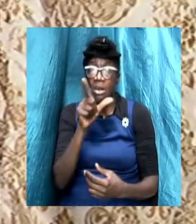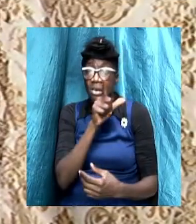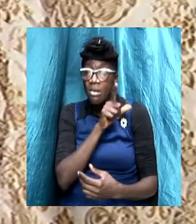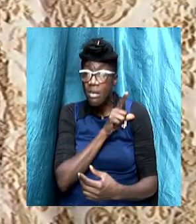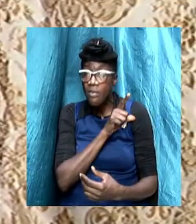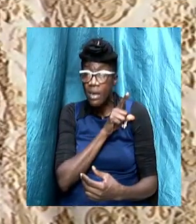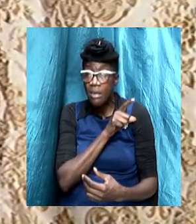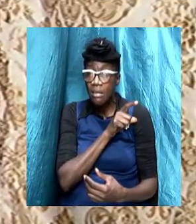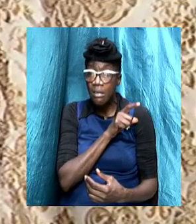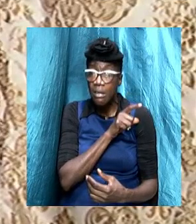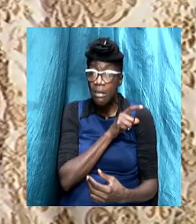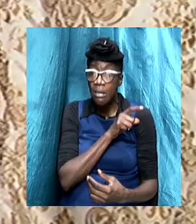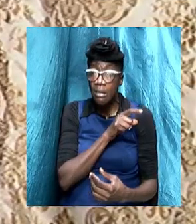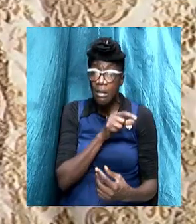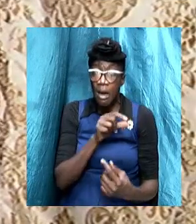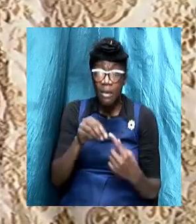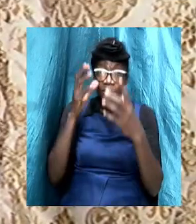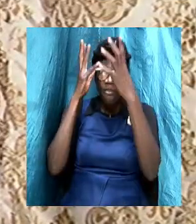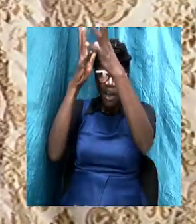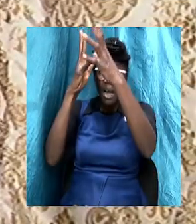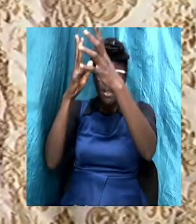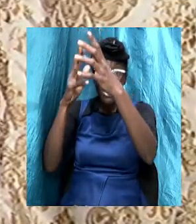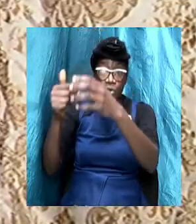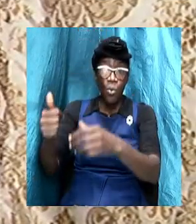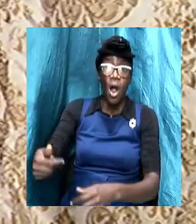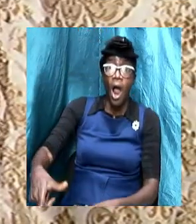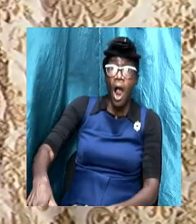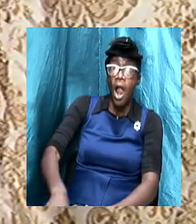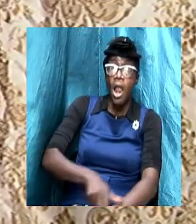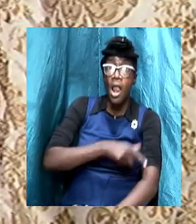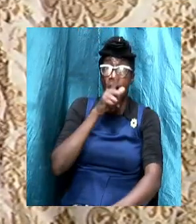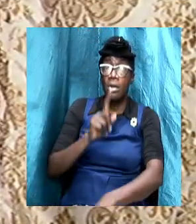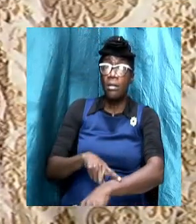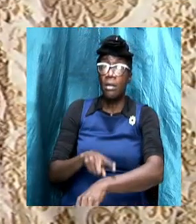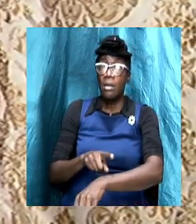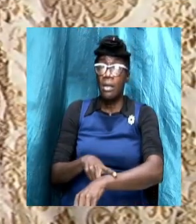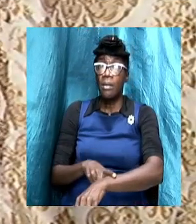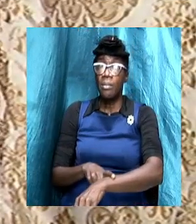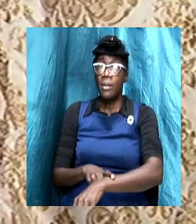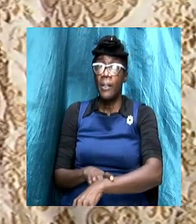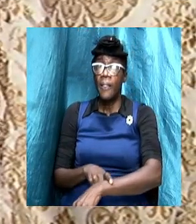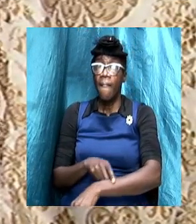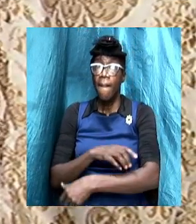who were ancient men. Now, let me tell you, give the background behind this first.